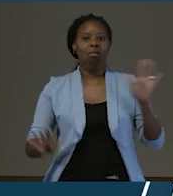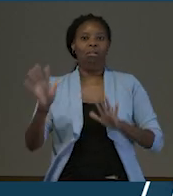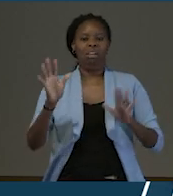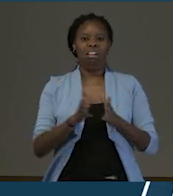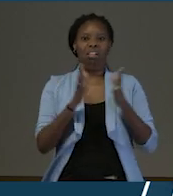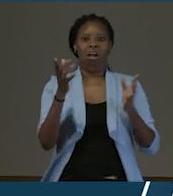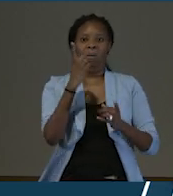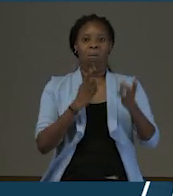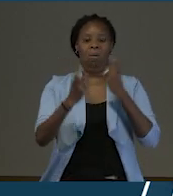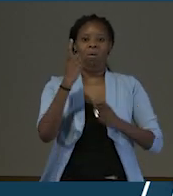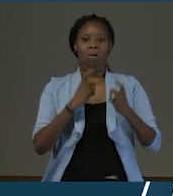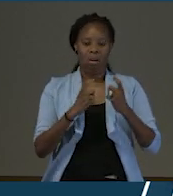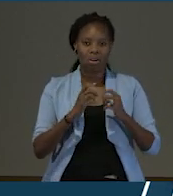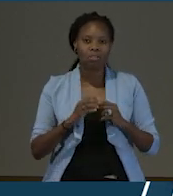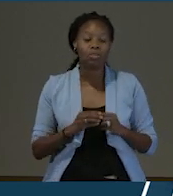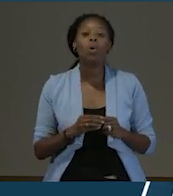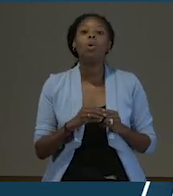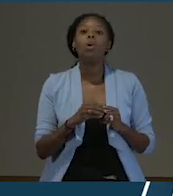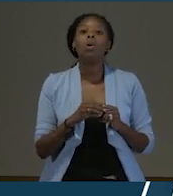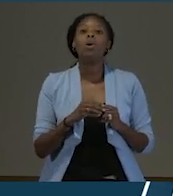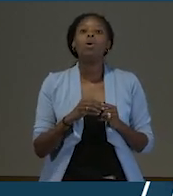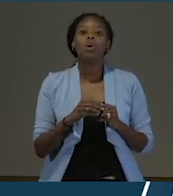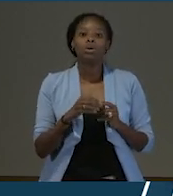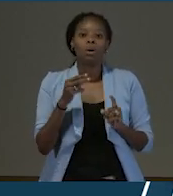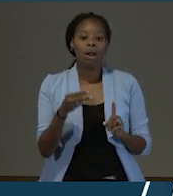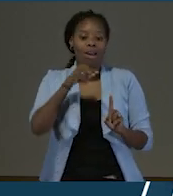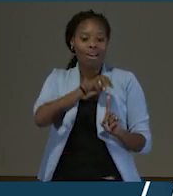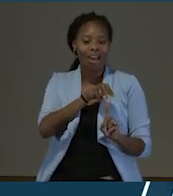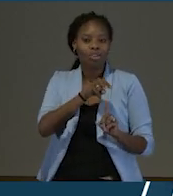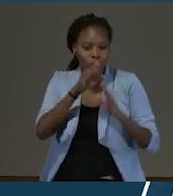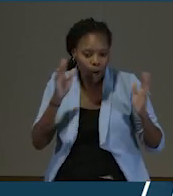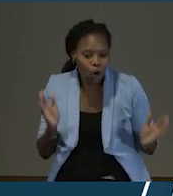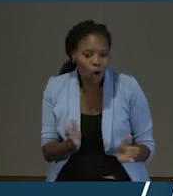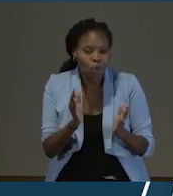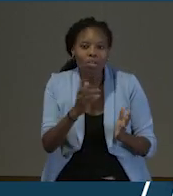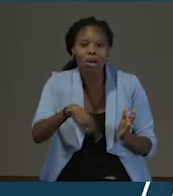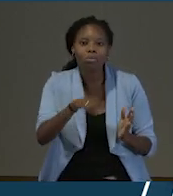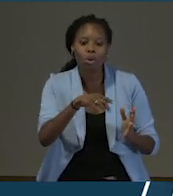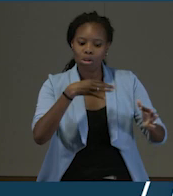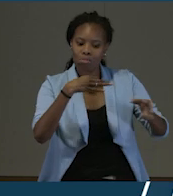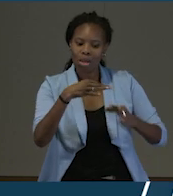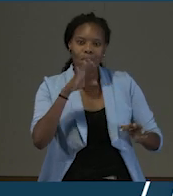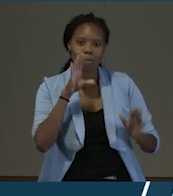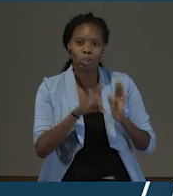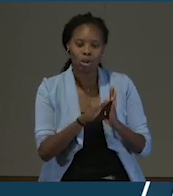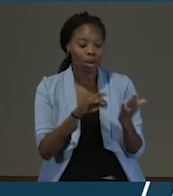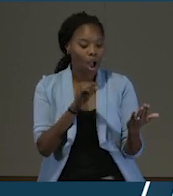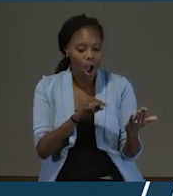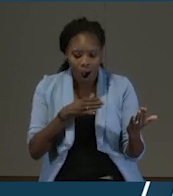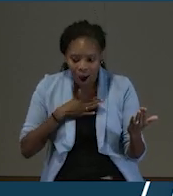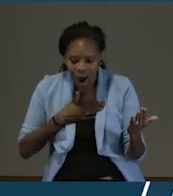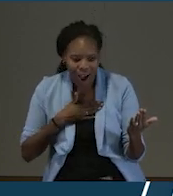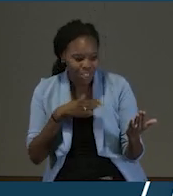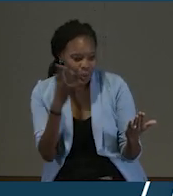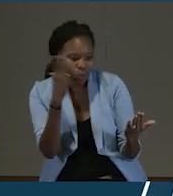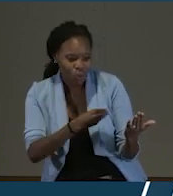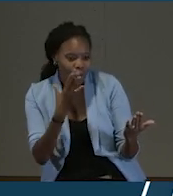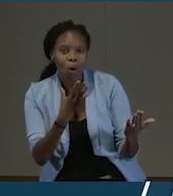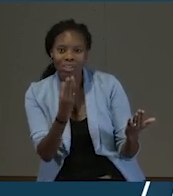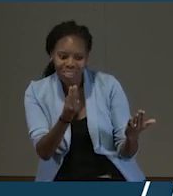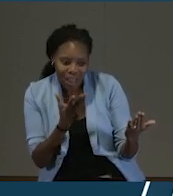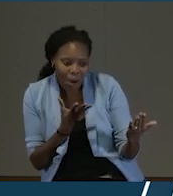So instead, we can encourage them to tell you about the picture. Oh my God, this is so pretty. Tell me what you drew. Tell me about this